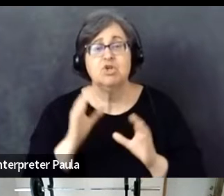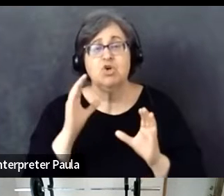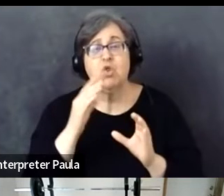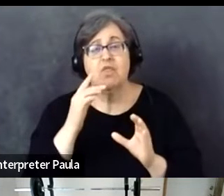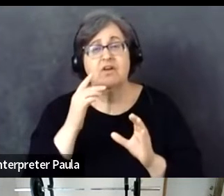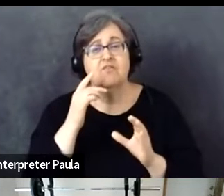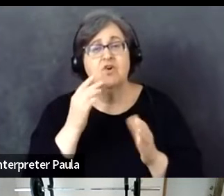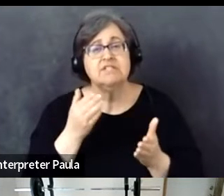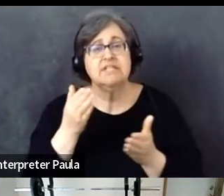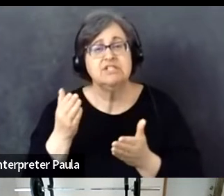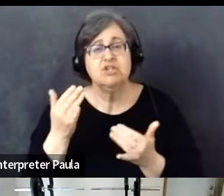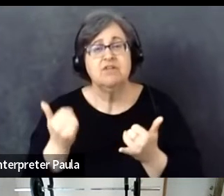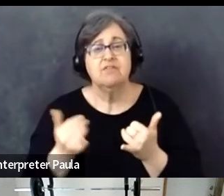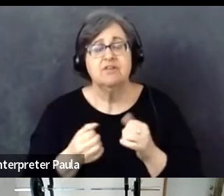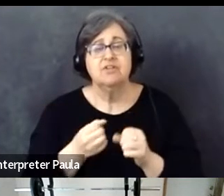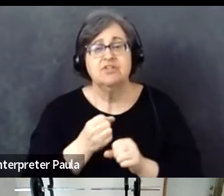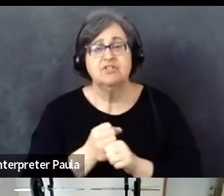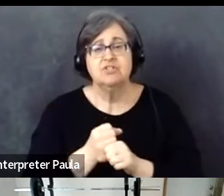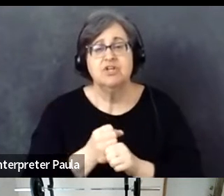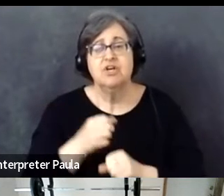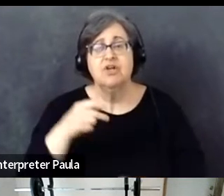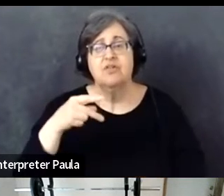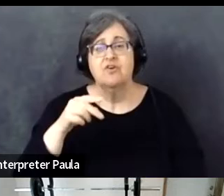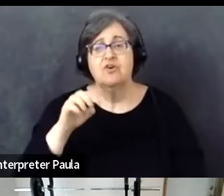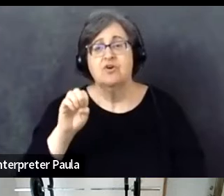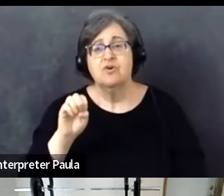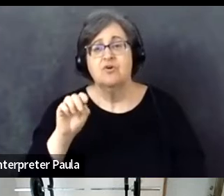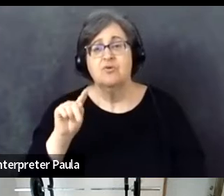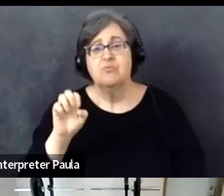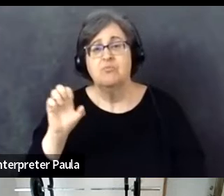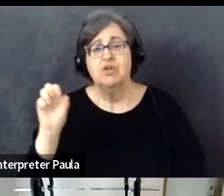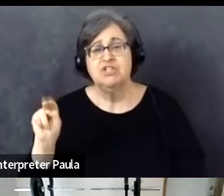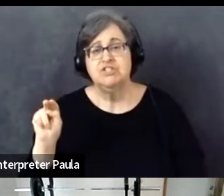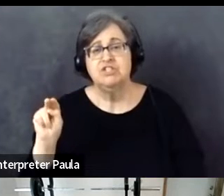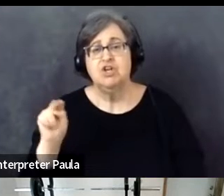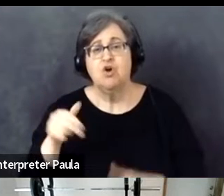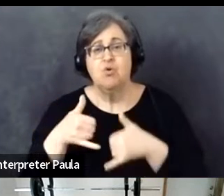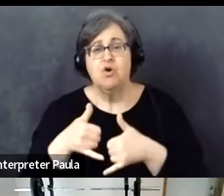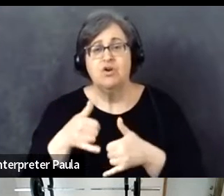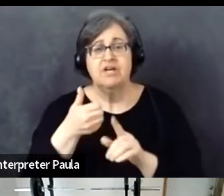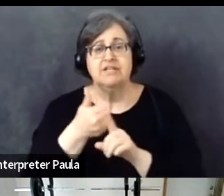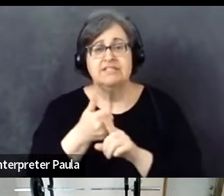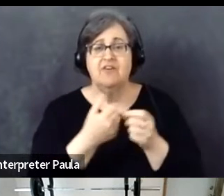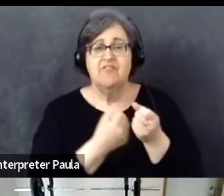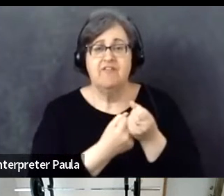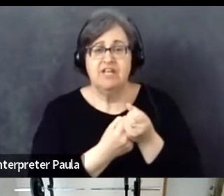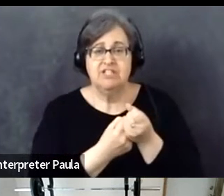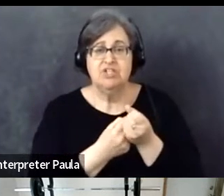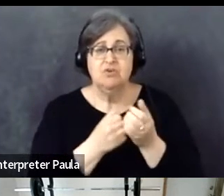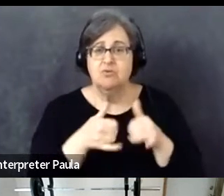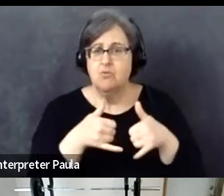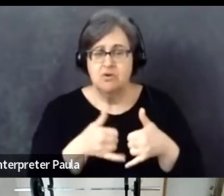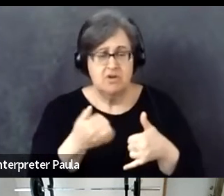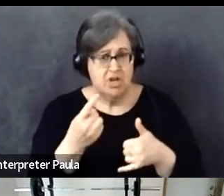suggestions for this year's Mia Peterson Award, a self-advocacy award. So if